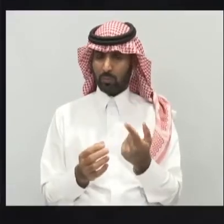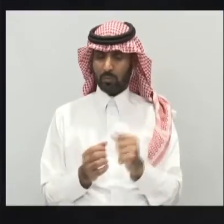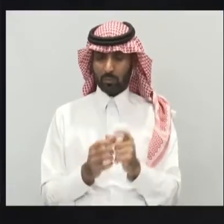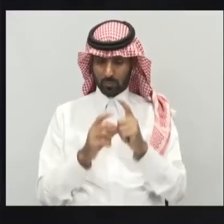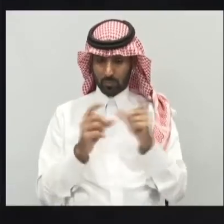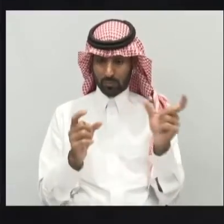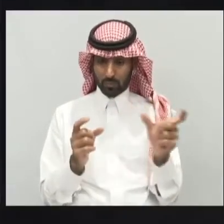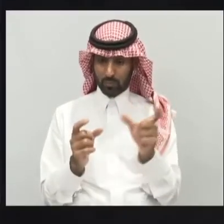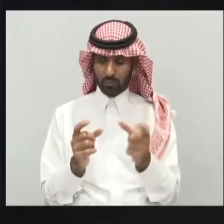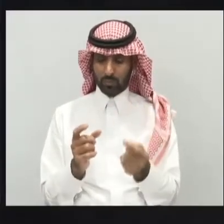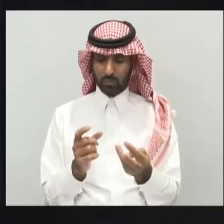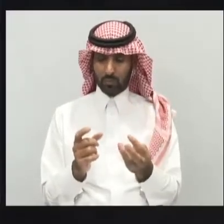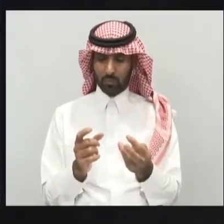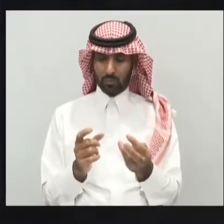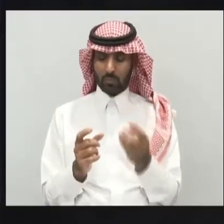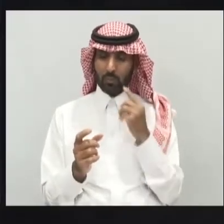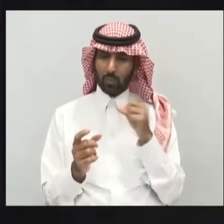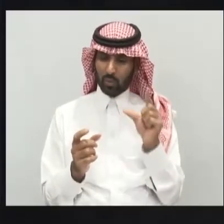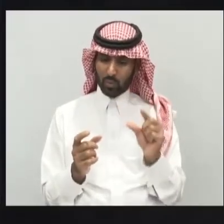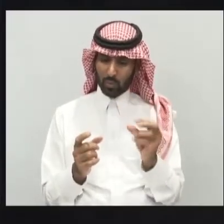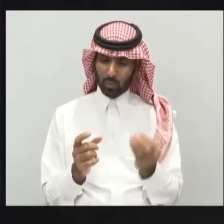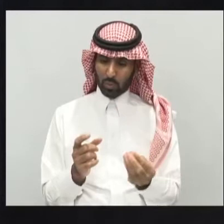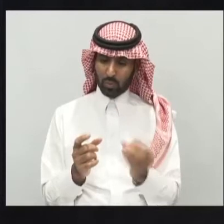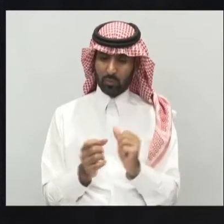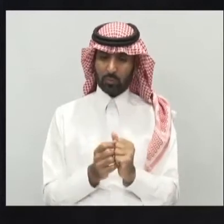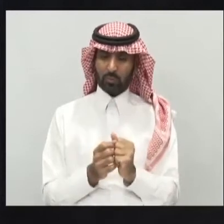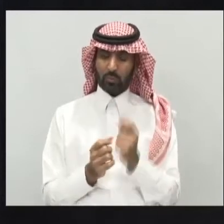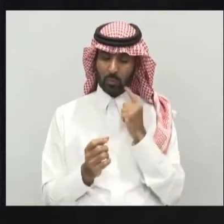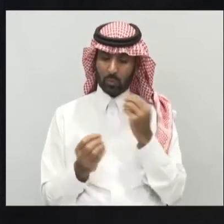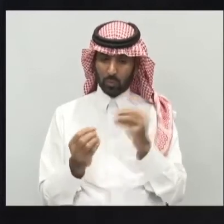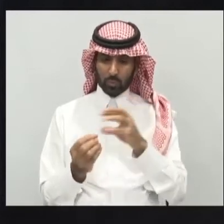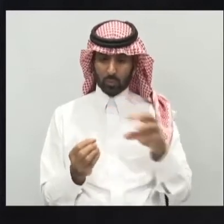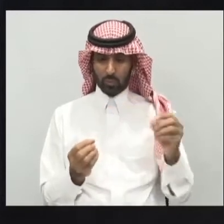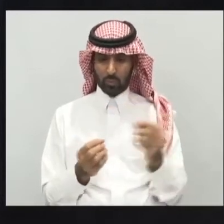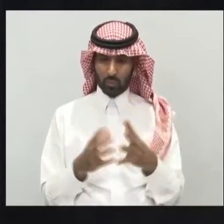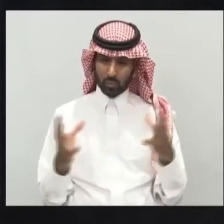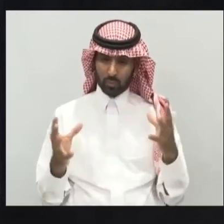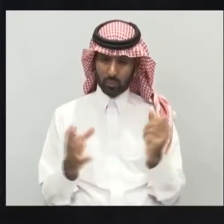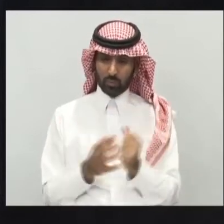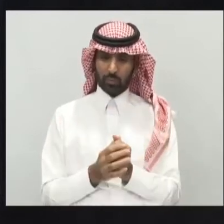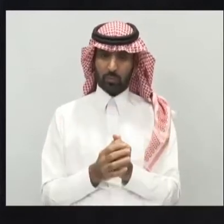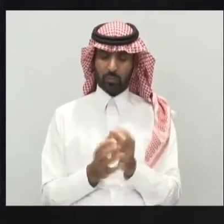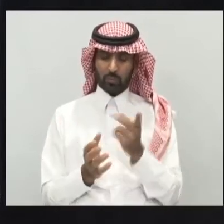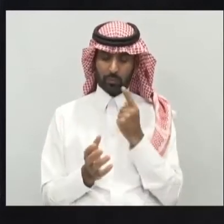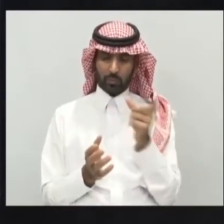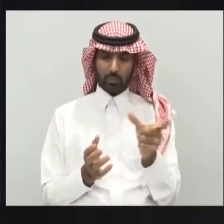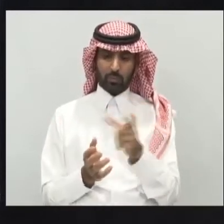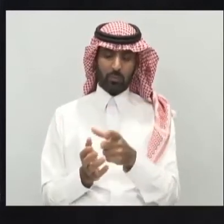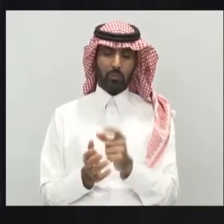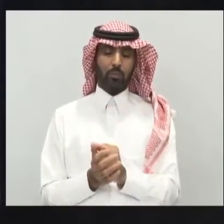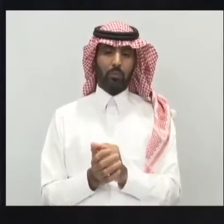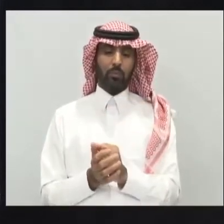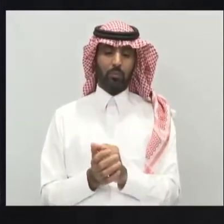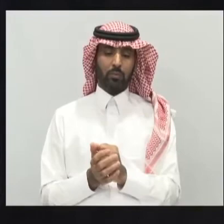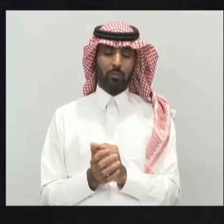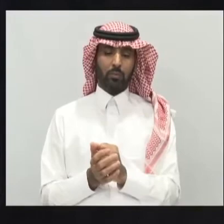of quantity? A little, a few, many, excellent, much. These are examples